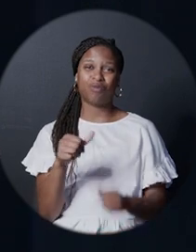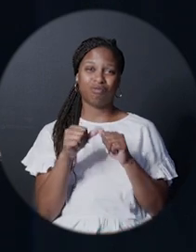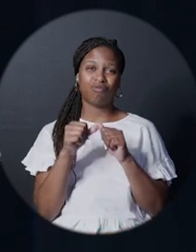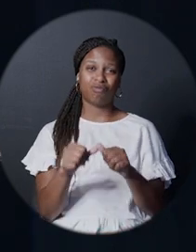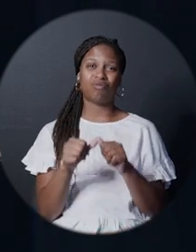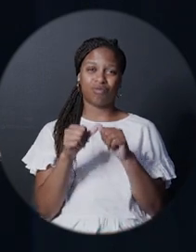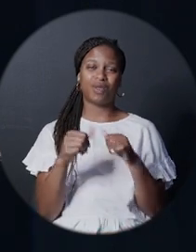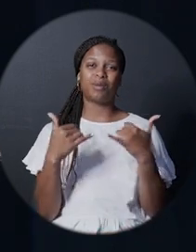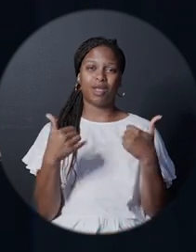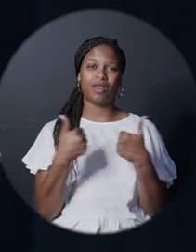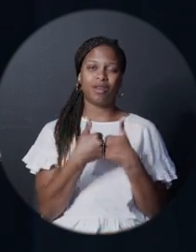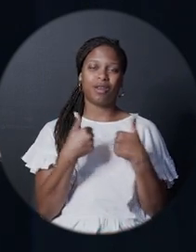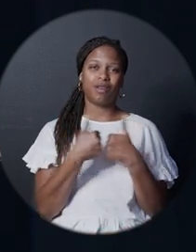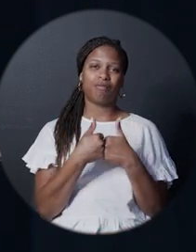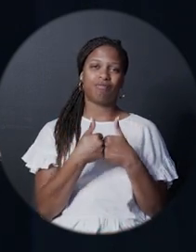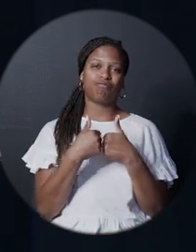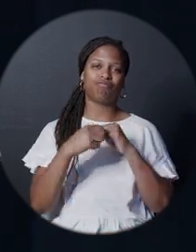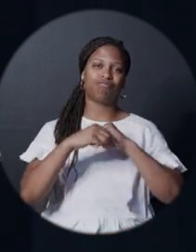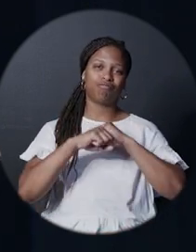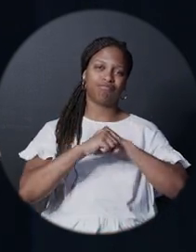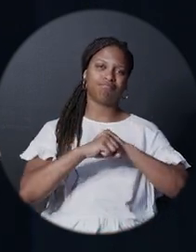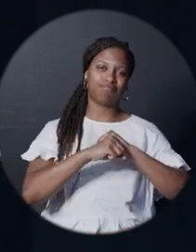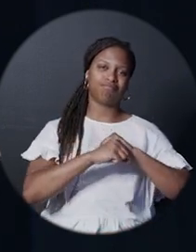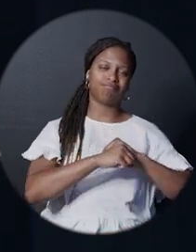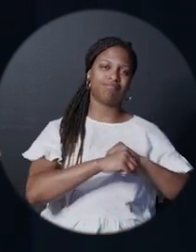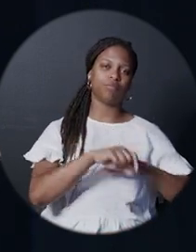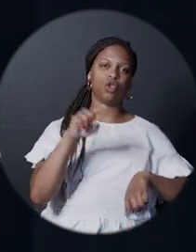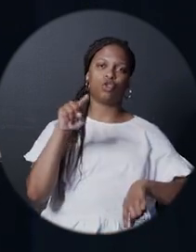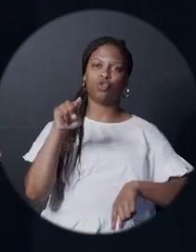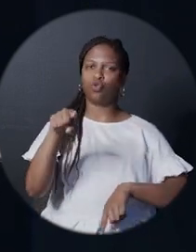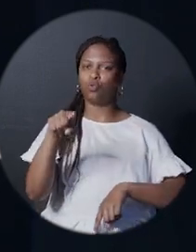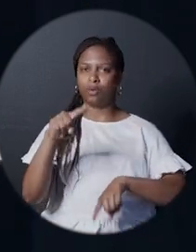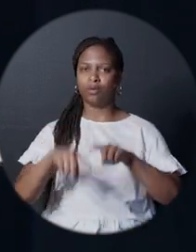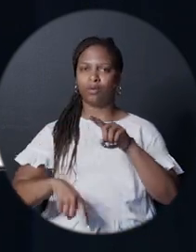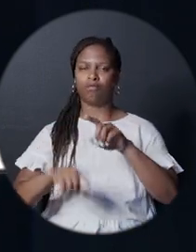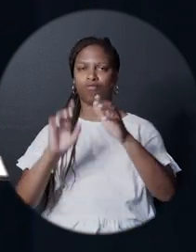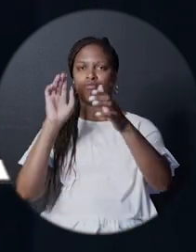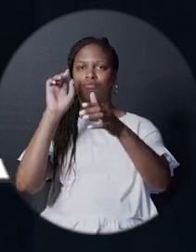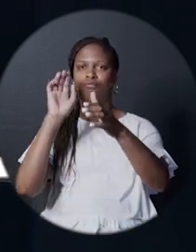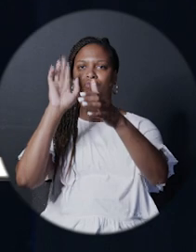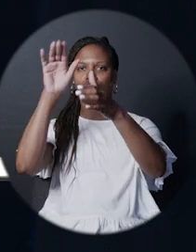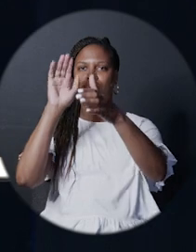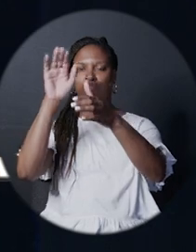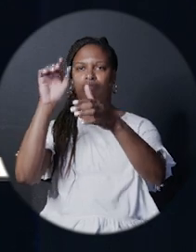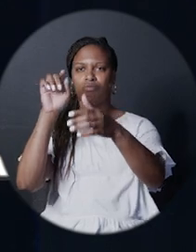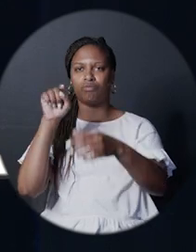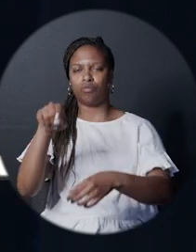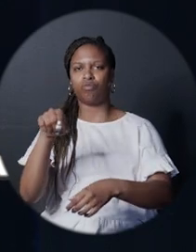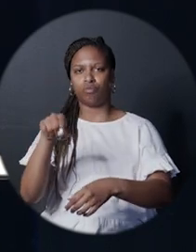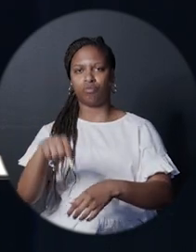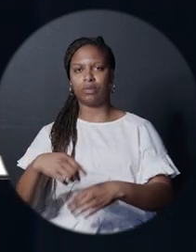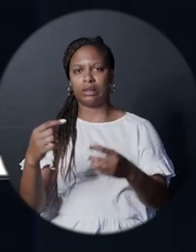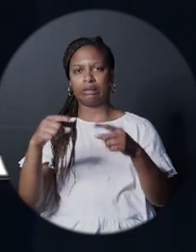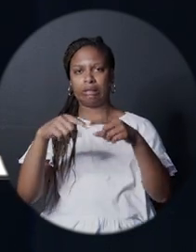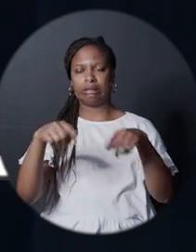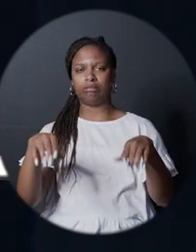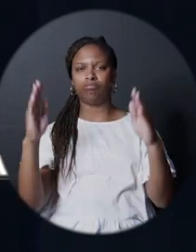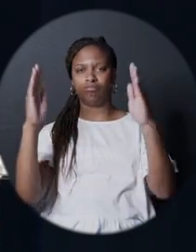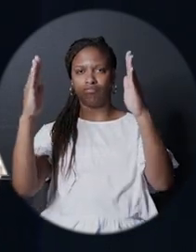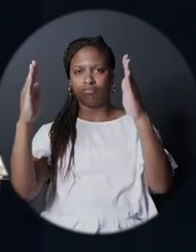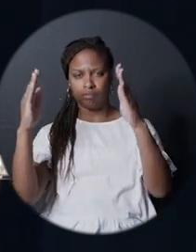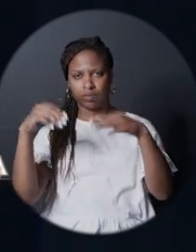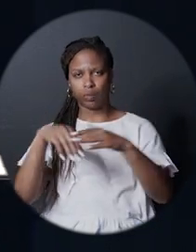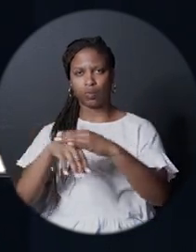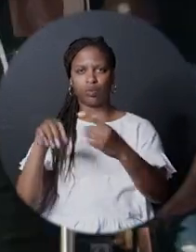what good is it if you play good defense and you keep them from scoring, but you can't put the ball in the basket or in the end zone or in the